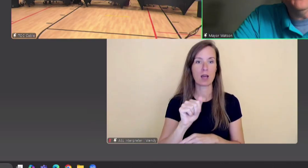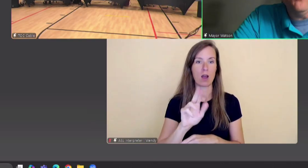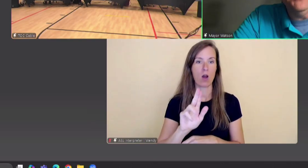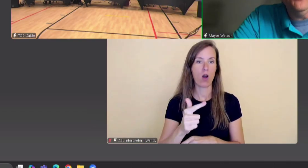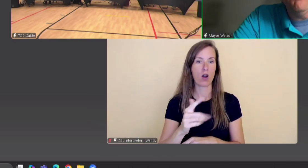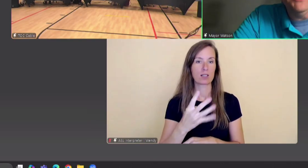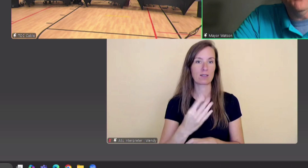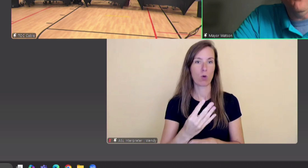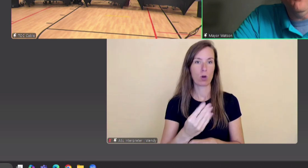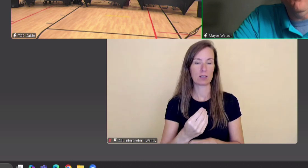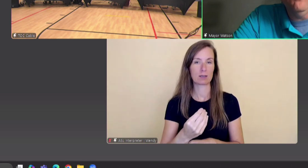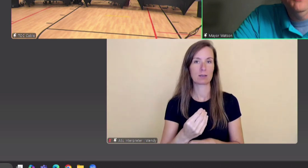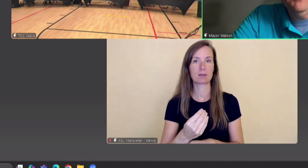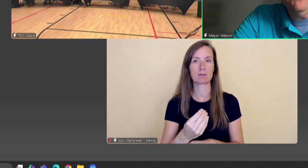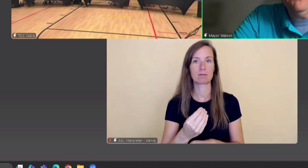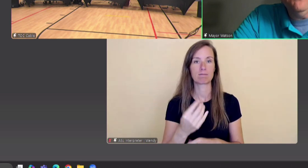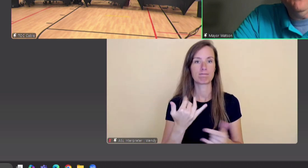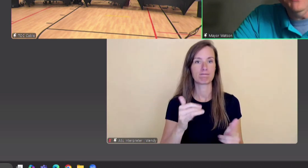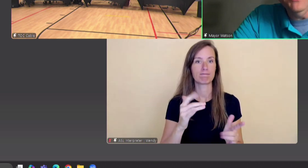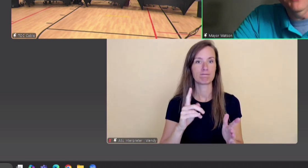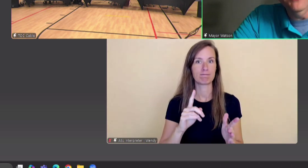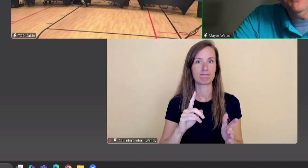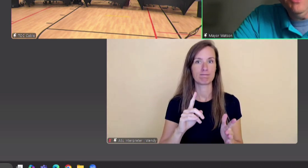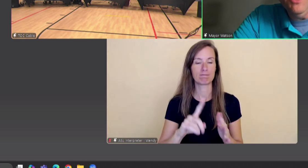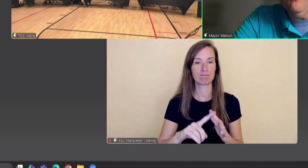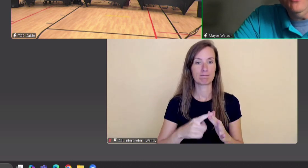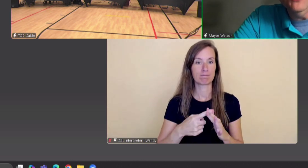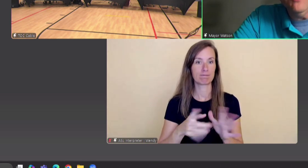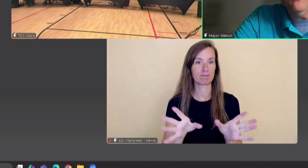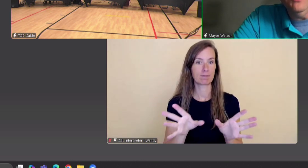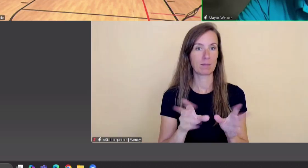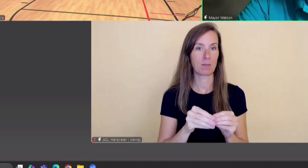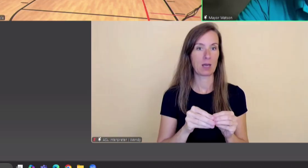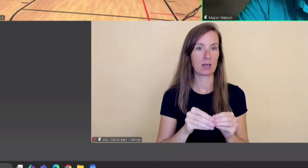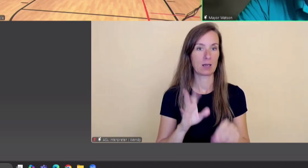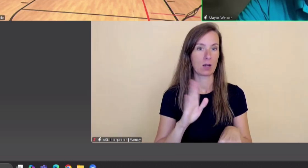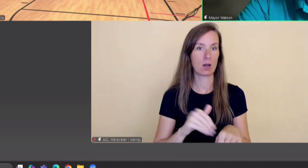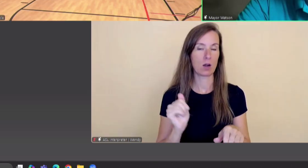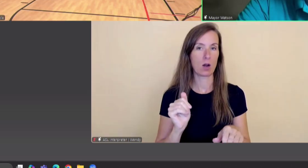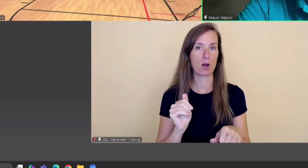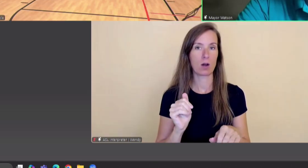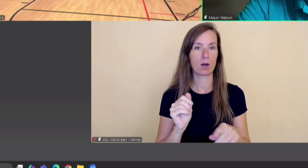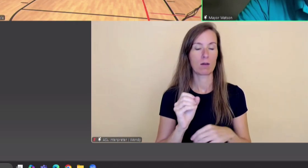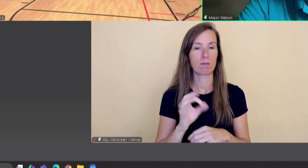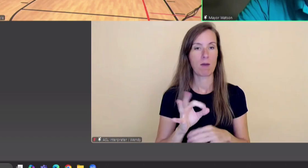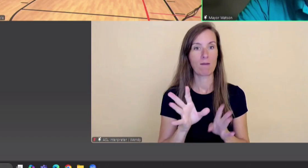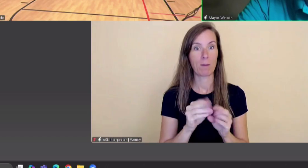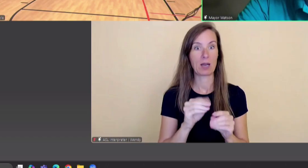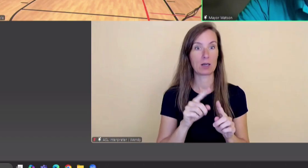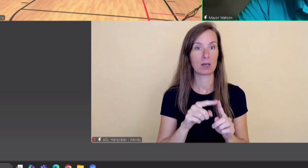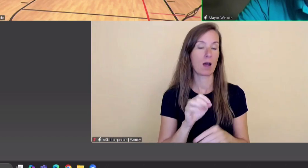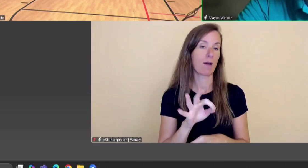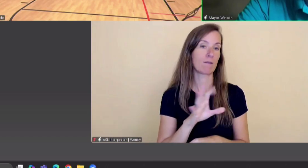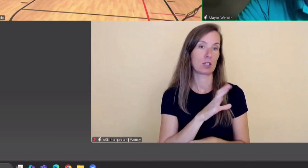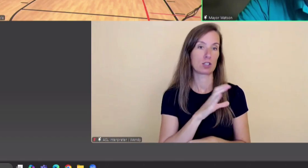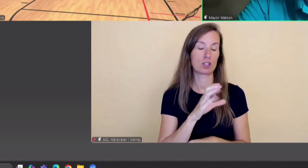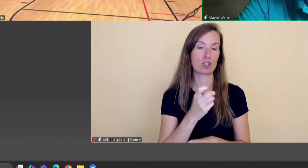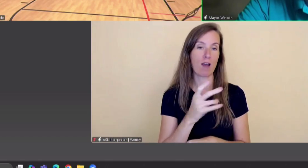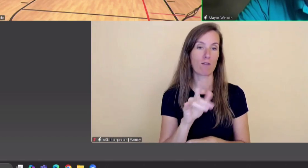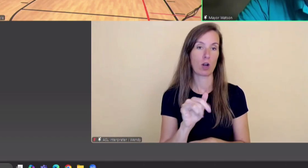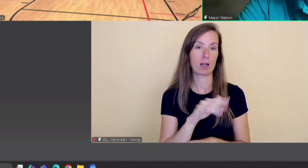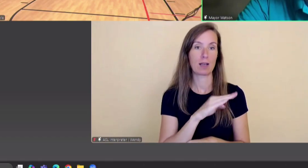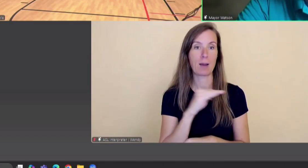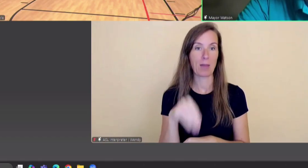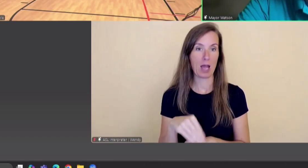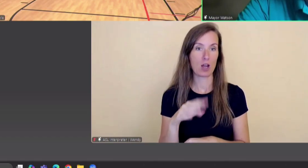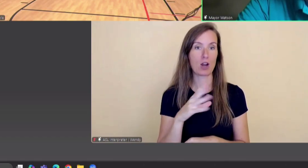and so I hereby call this meeting of the Cheverly Mayor and Council to order. Vice Mayor, would you bang the gavel